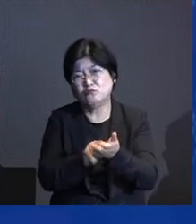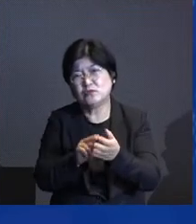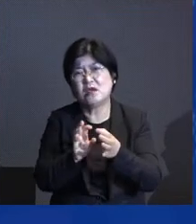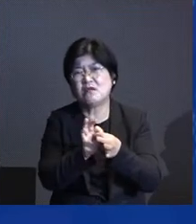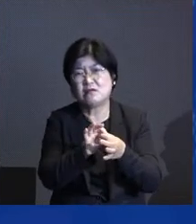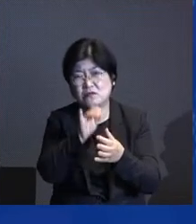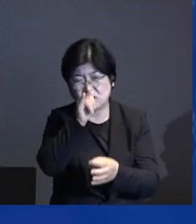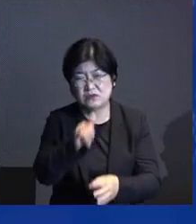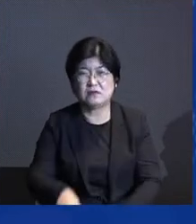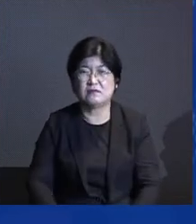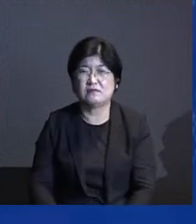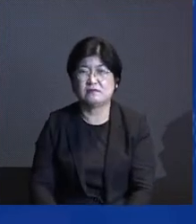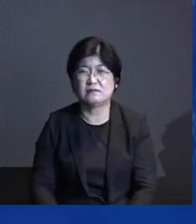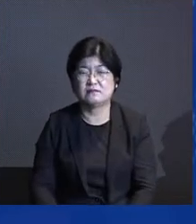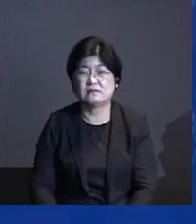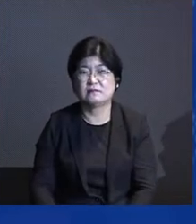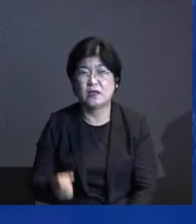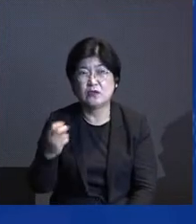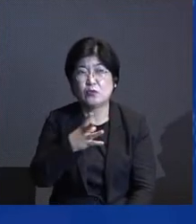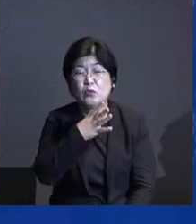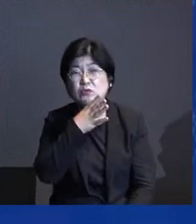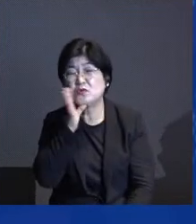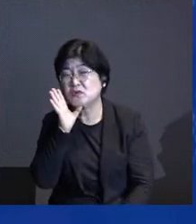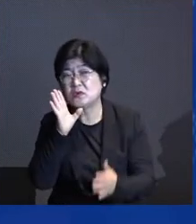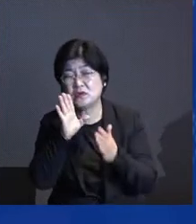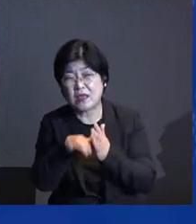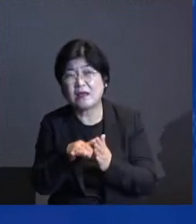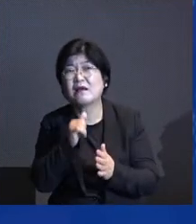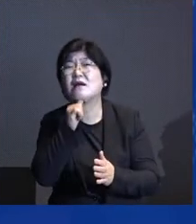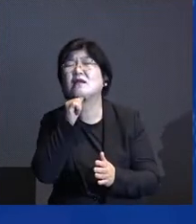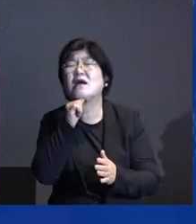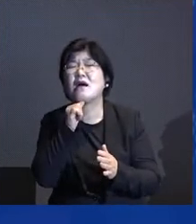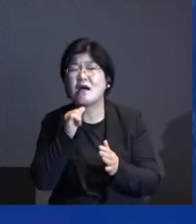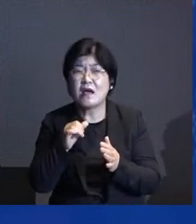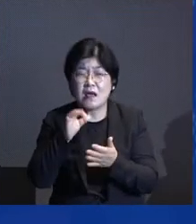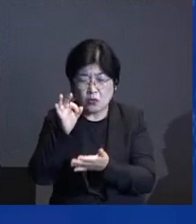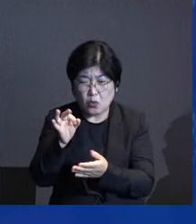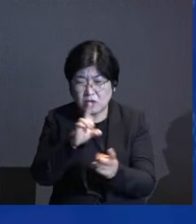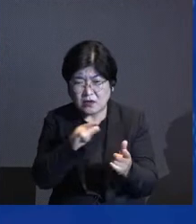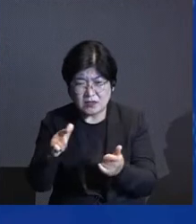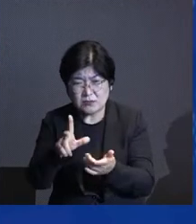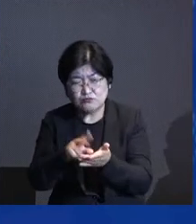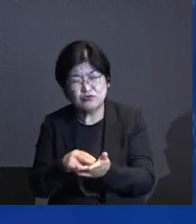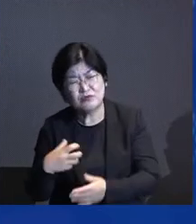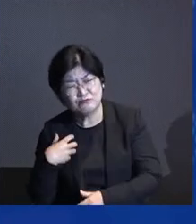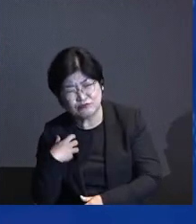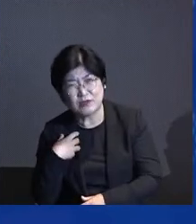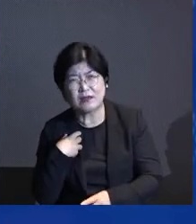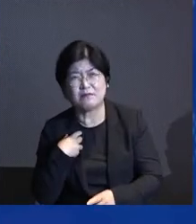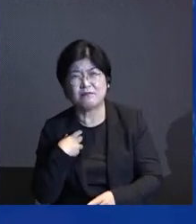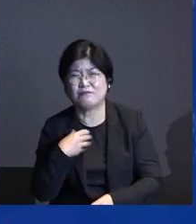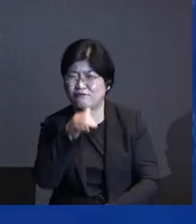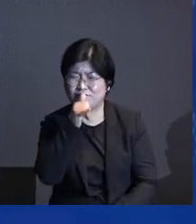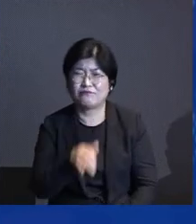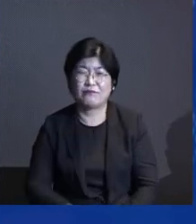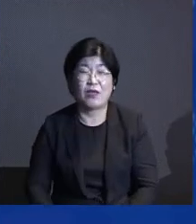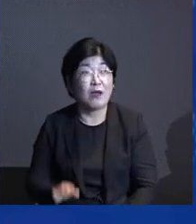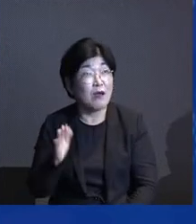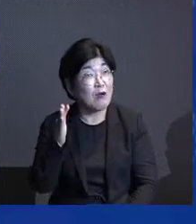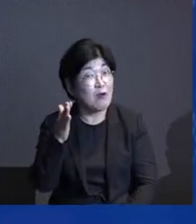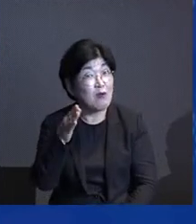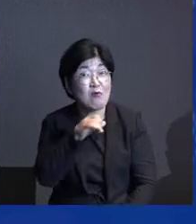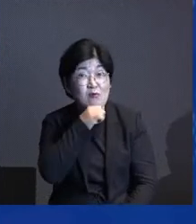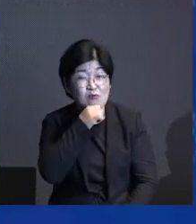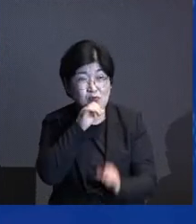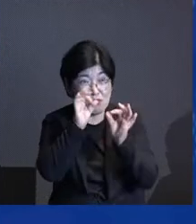poverty and financial insecurity in old age. And one recent estimate, and this is still from WHO,